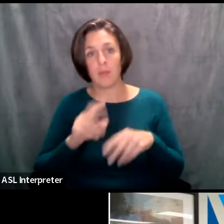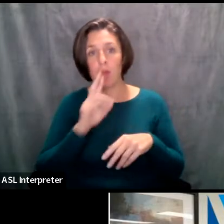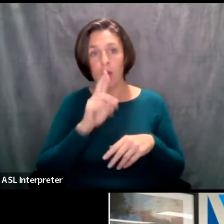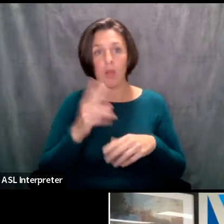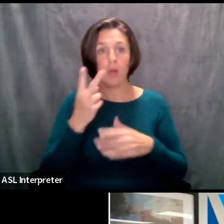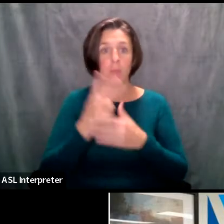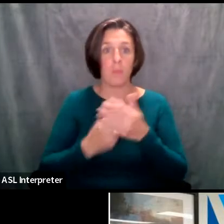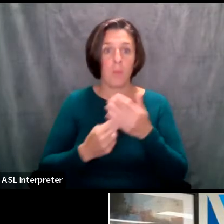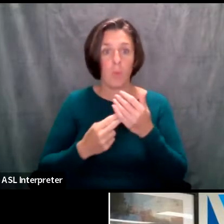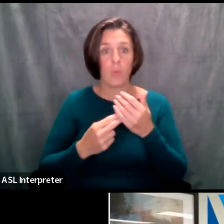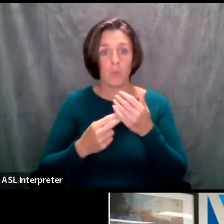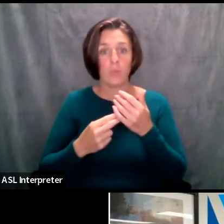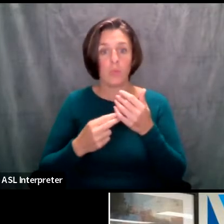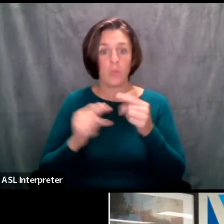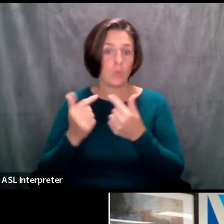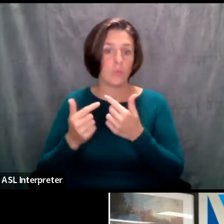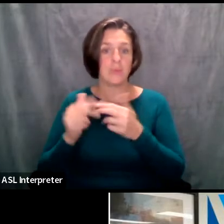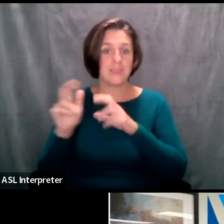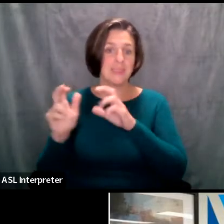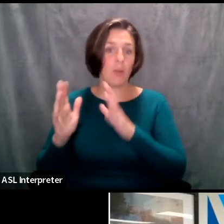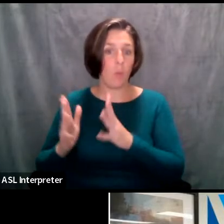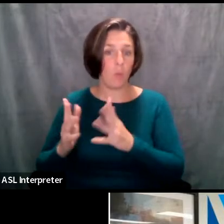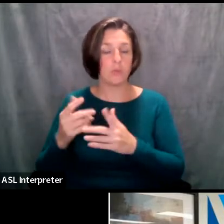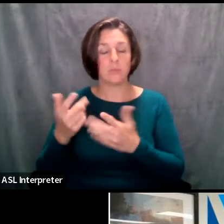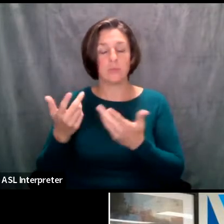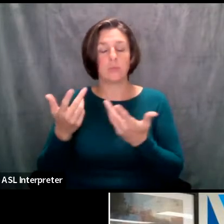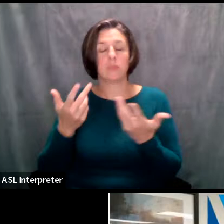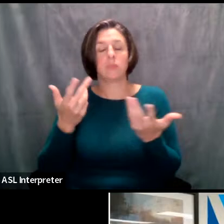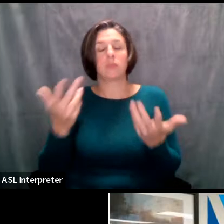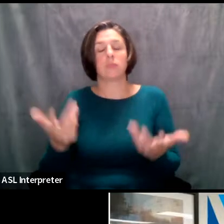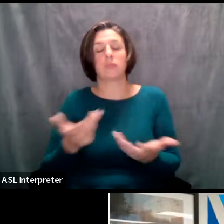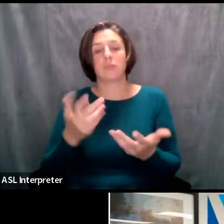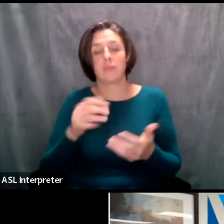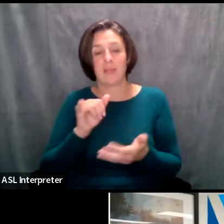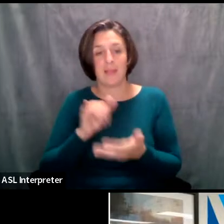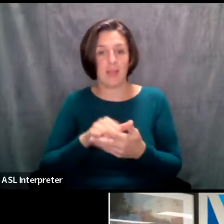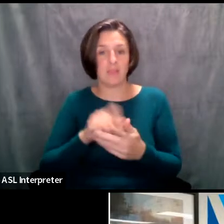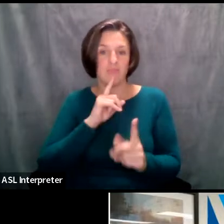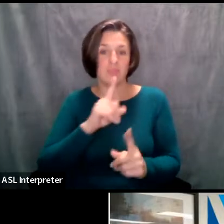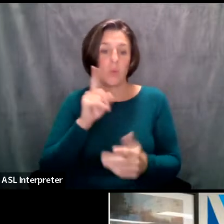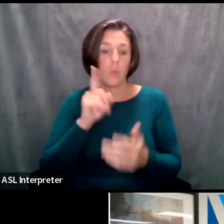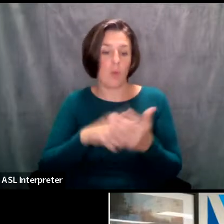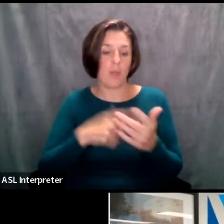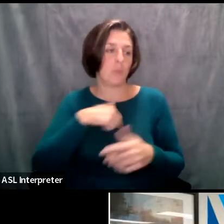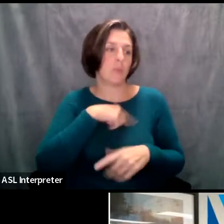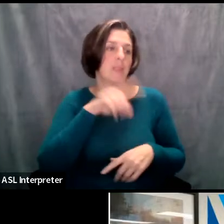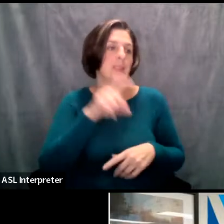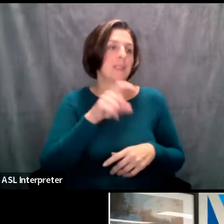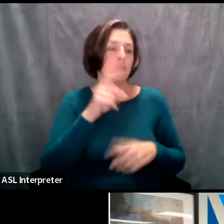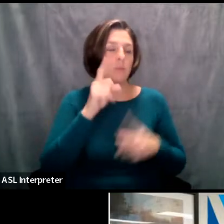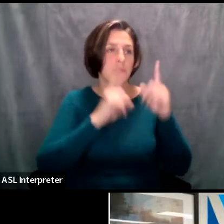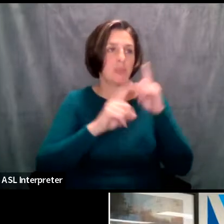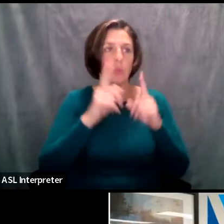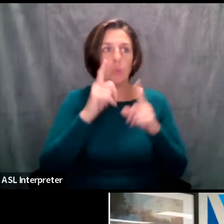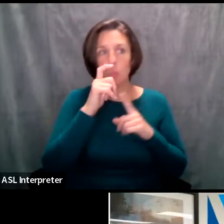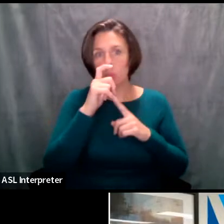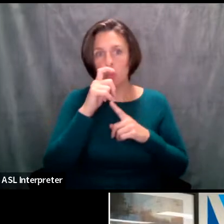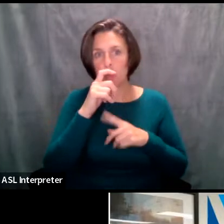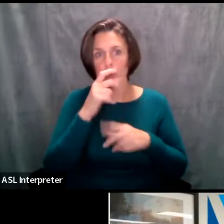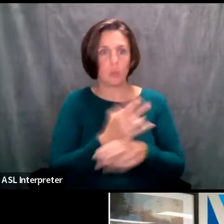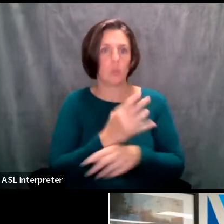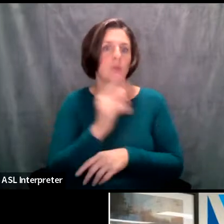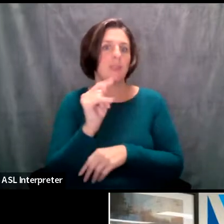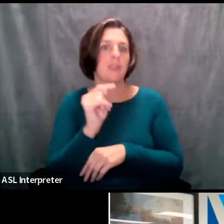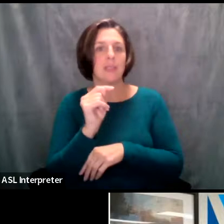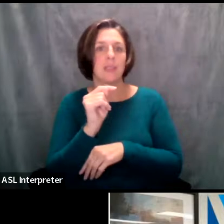of stakeholders. I mean, that's ultimately what we need to consider is who are the ones using it, you know, and